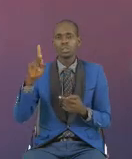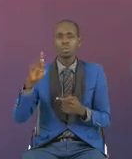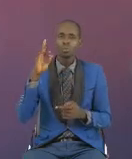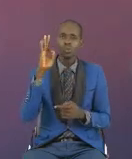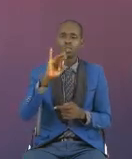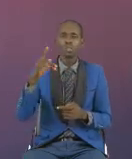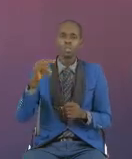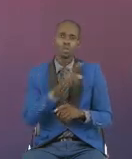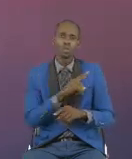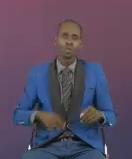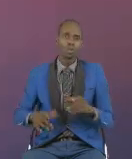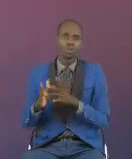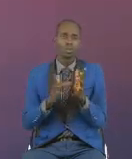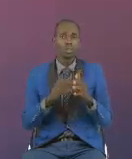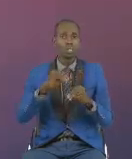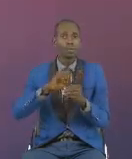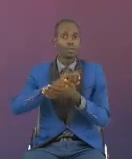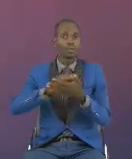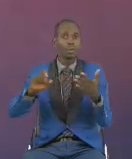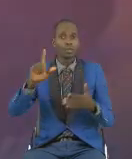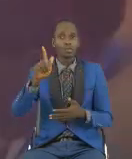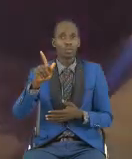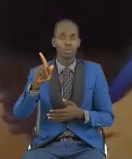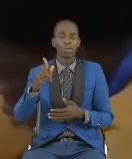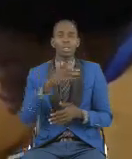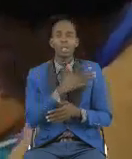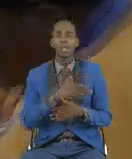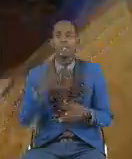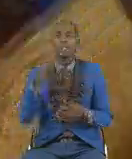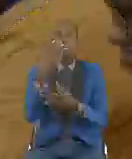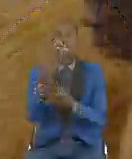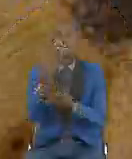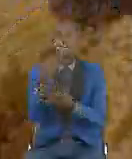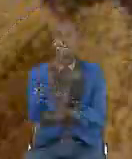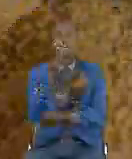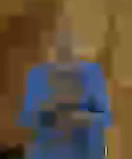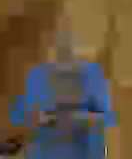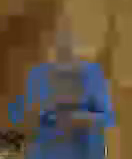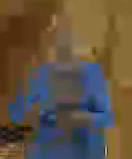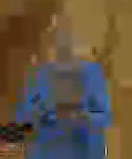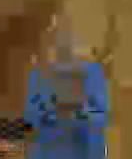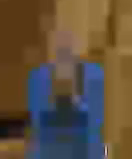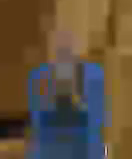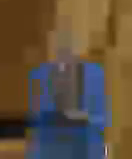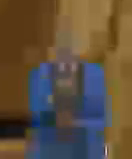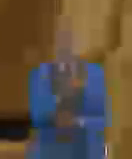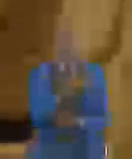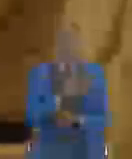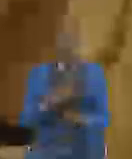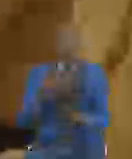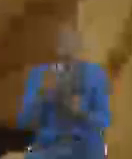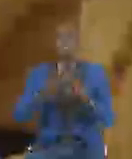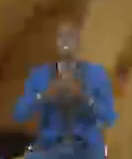verse 21 it says, and the hand of the Lord was with them, and a great